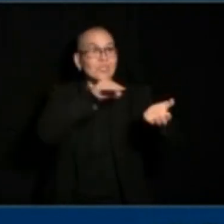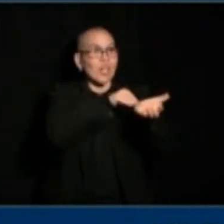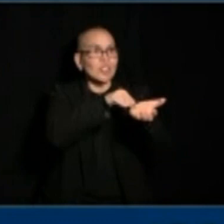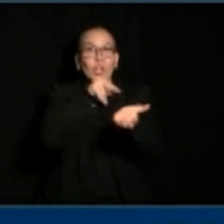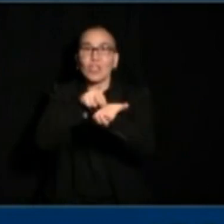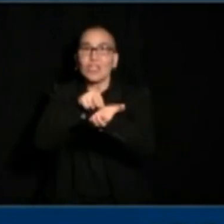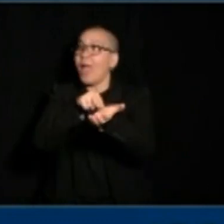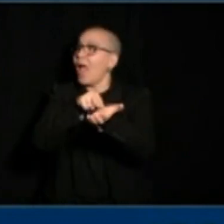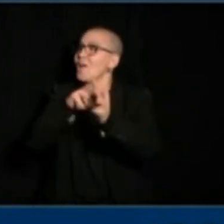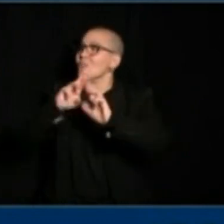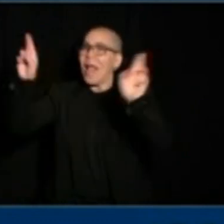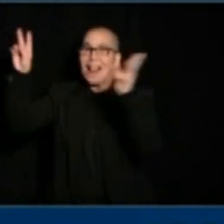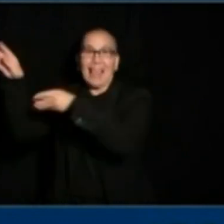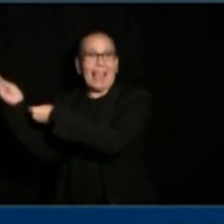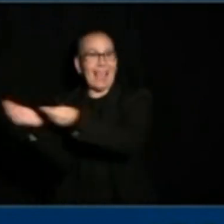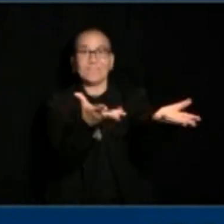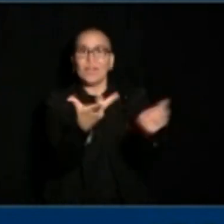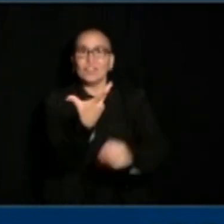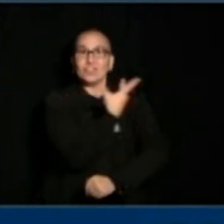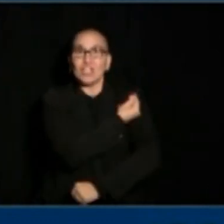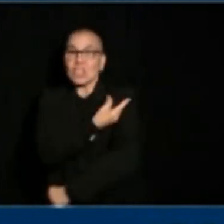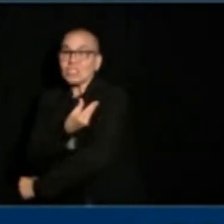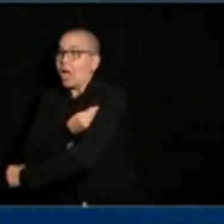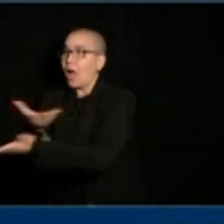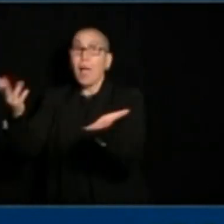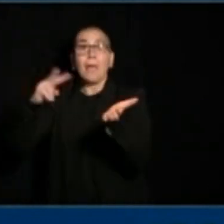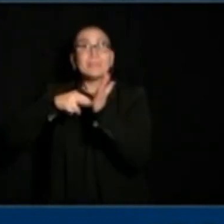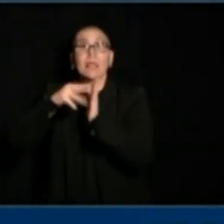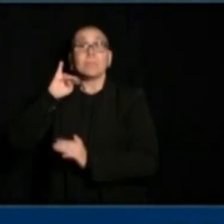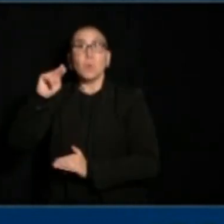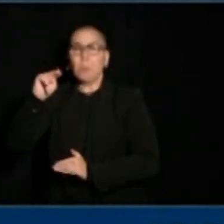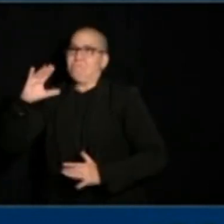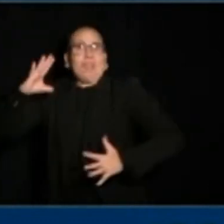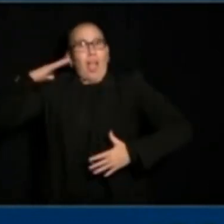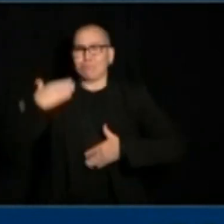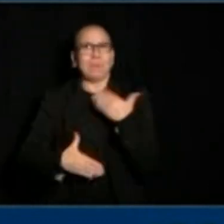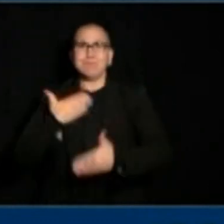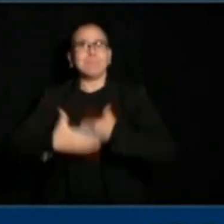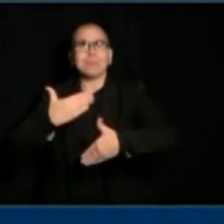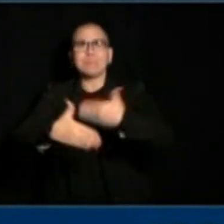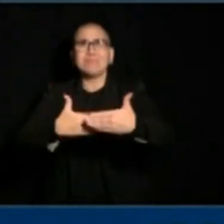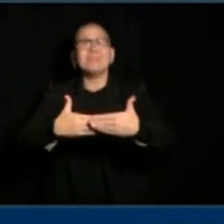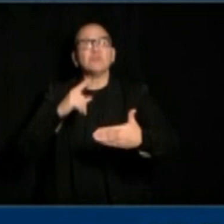roll out that vaccine plan to the rest of us. We can do this, Minnesota.